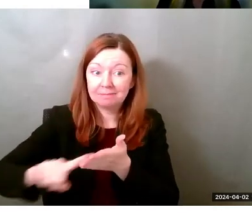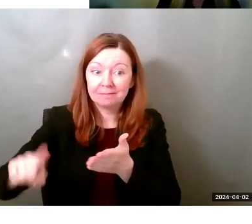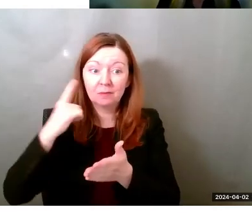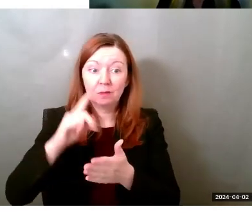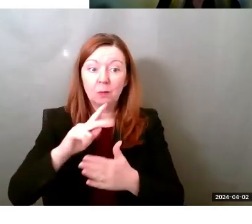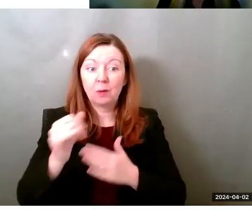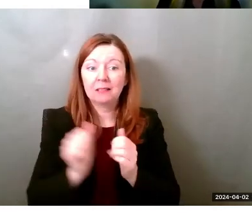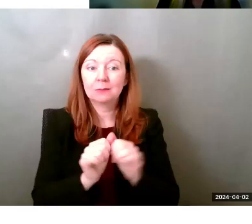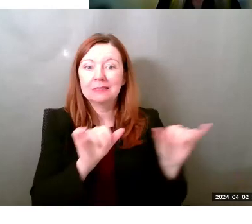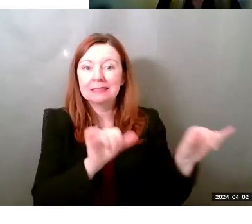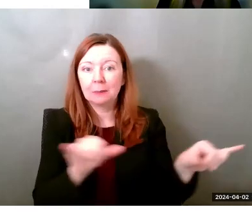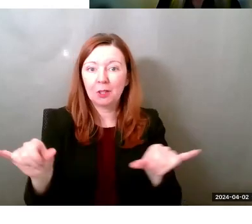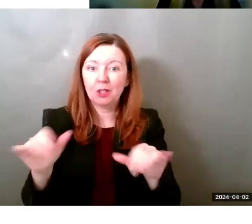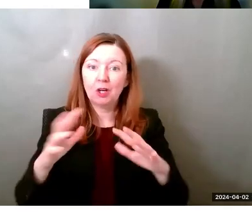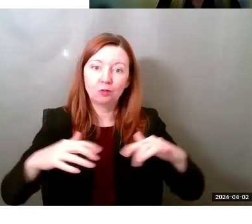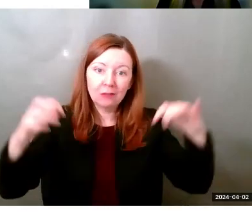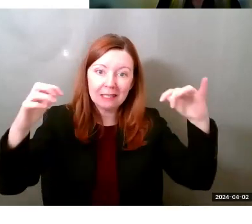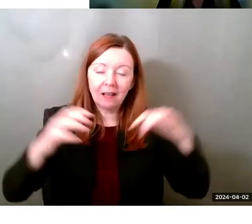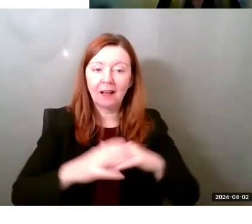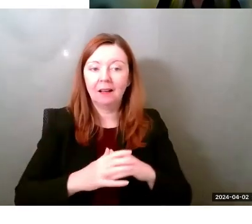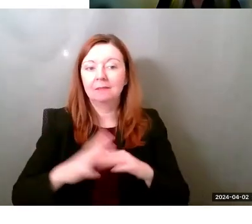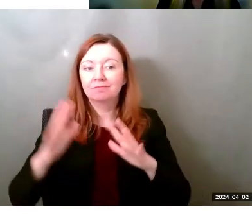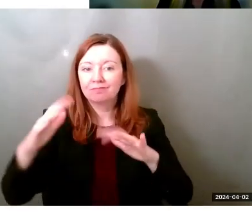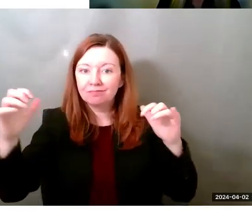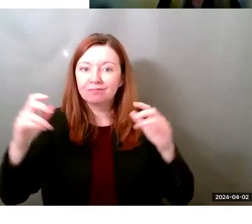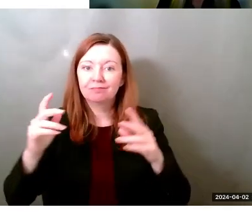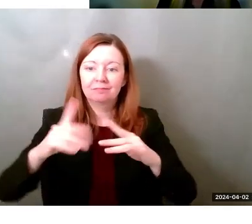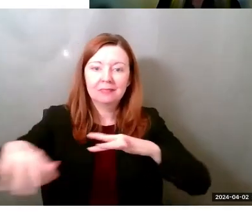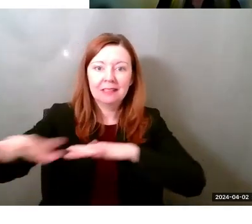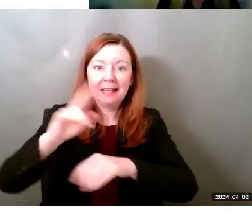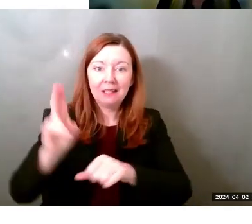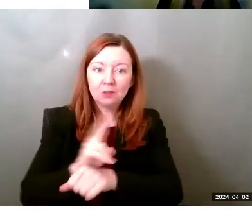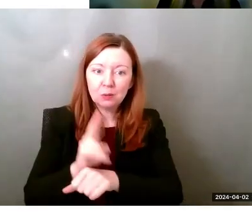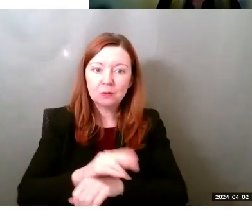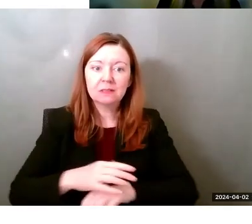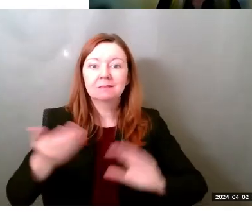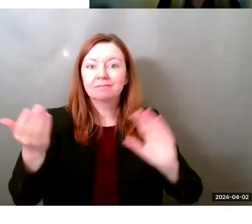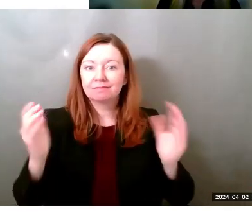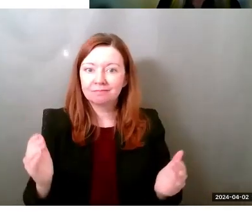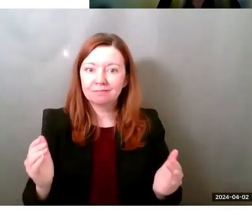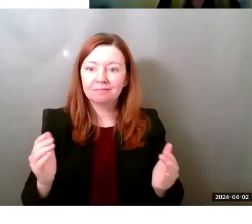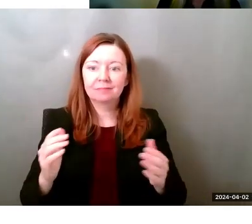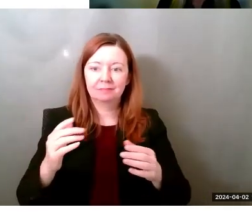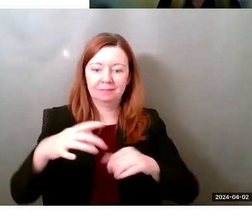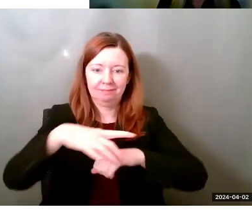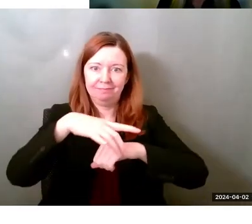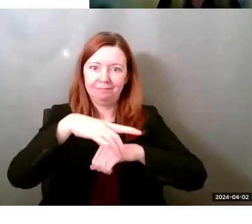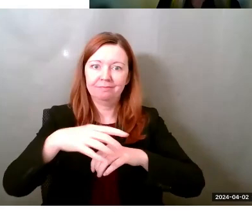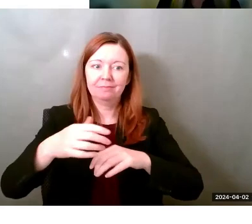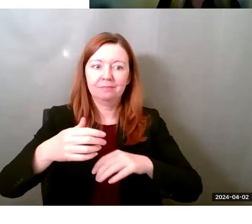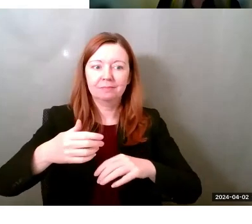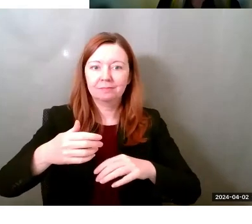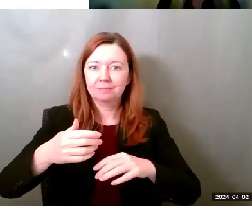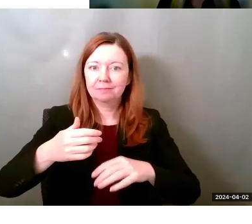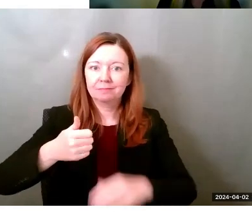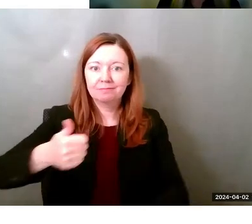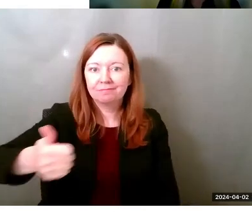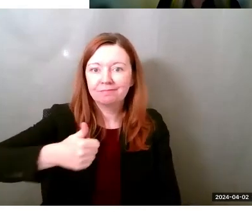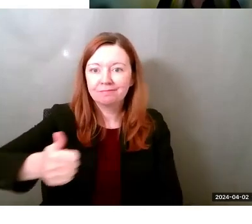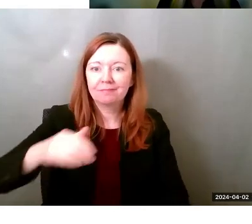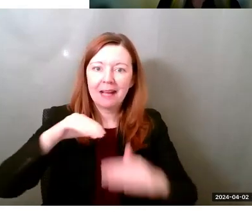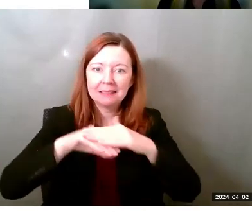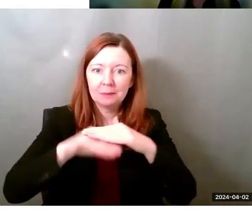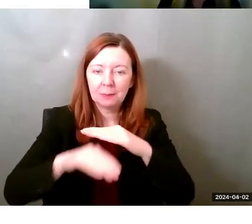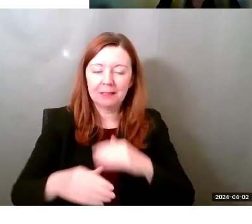projects with similar arena or stadium land uses and comparable geographical transit accessibility.